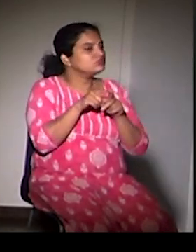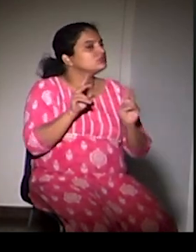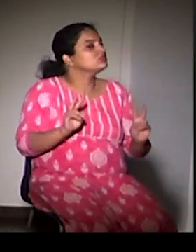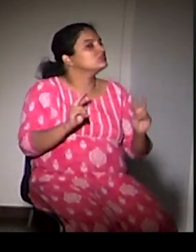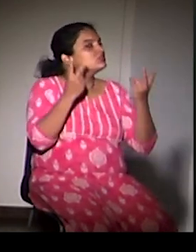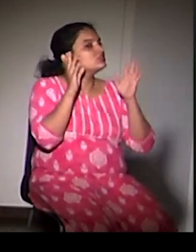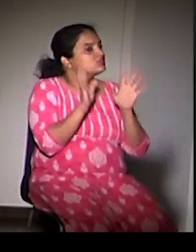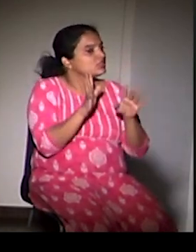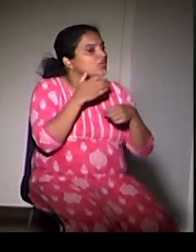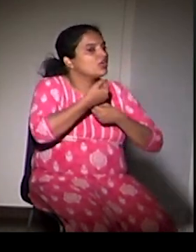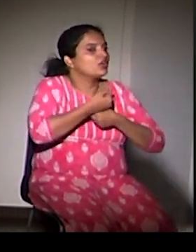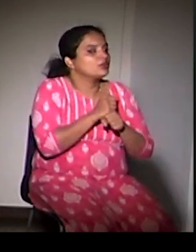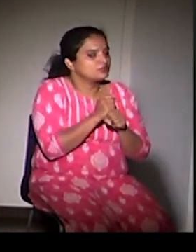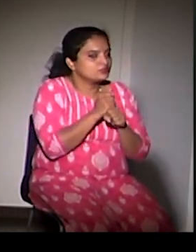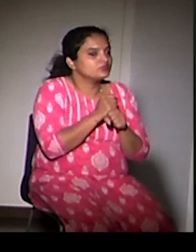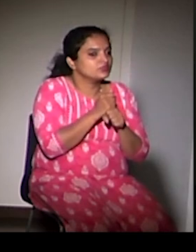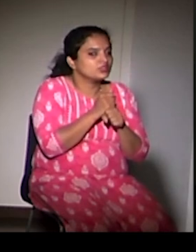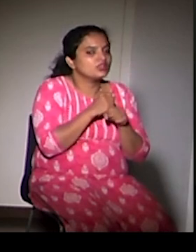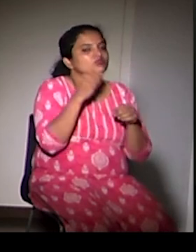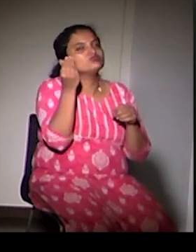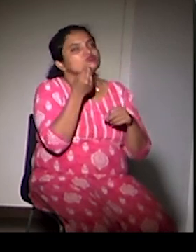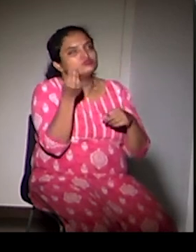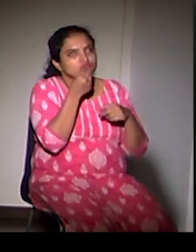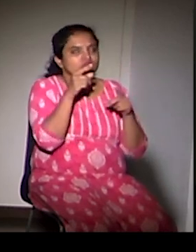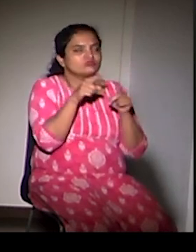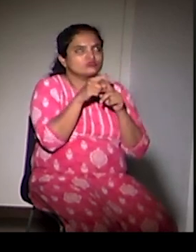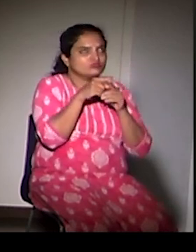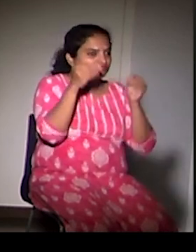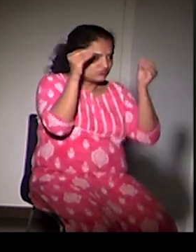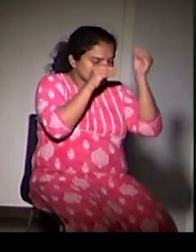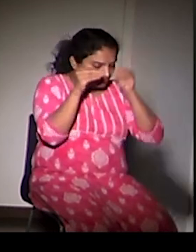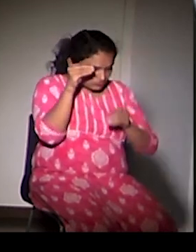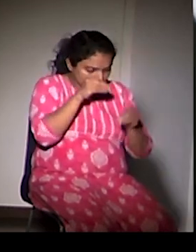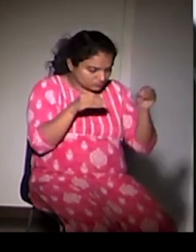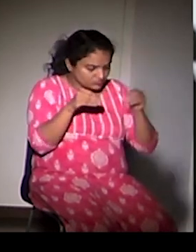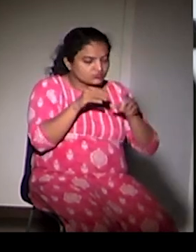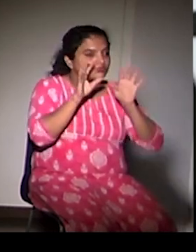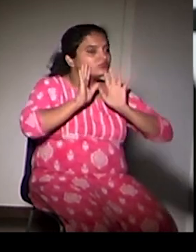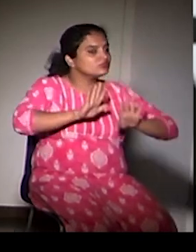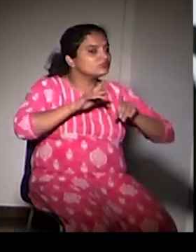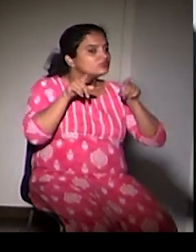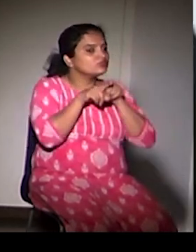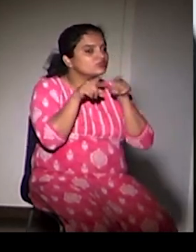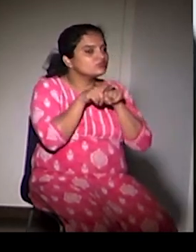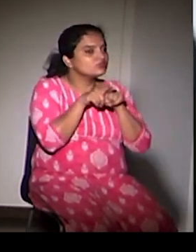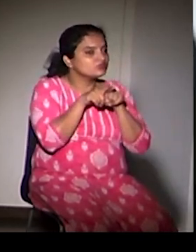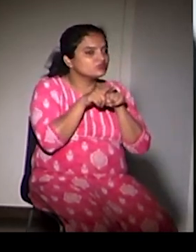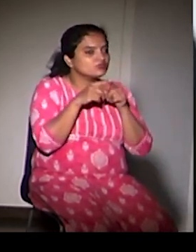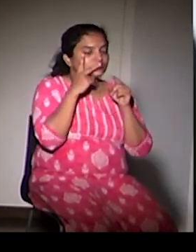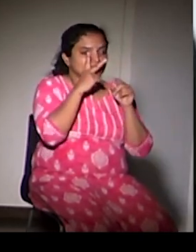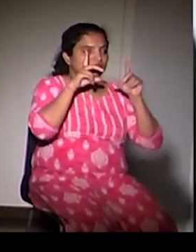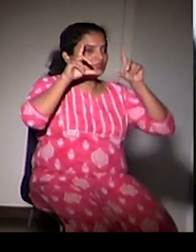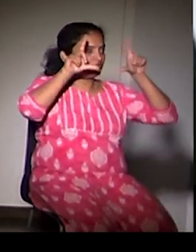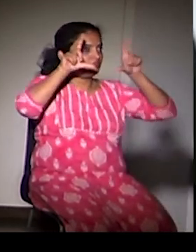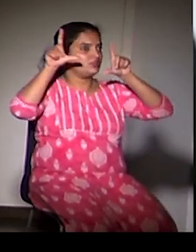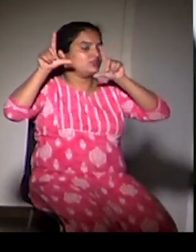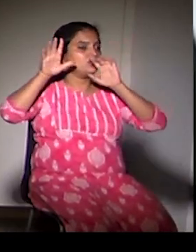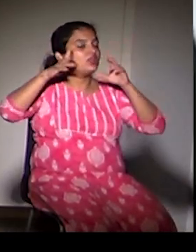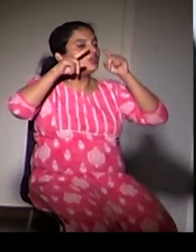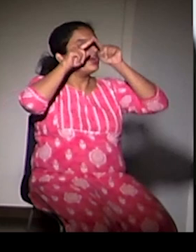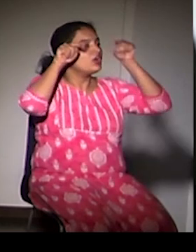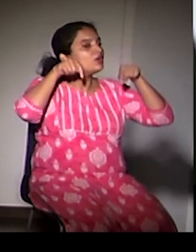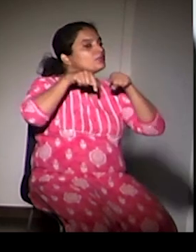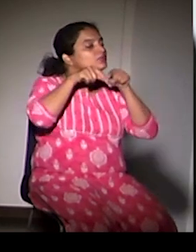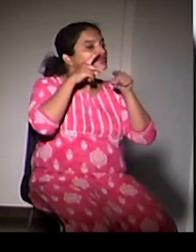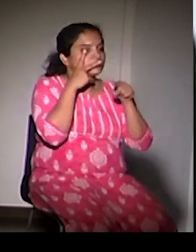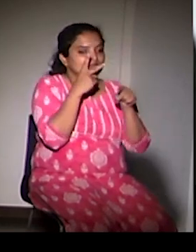architectural elements. Some of them structural, such as here. You can see some glazed bricks in Bengal. Both of